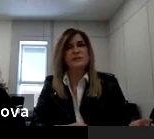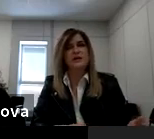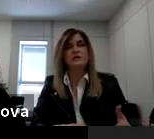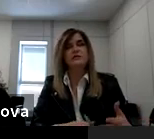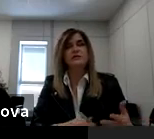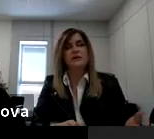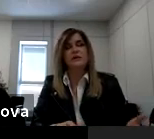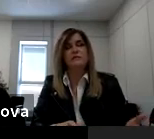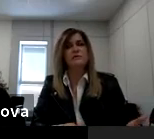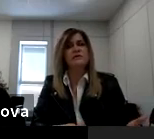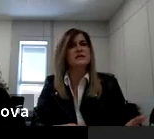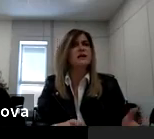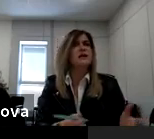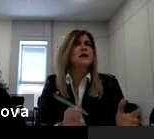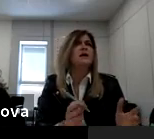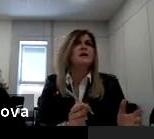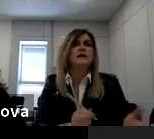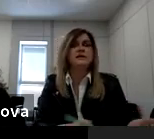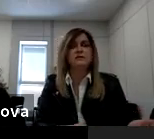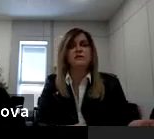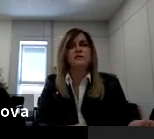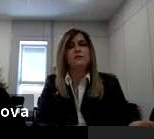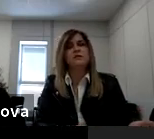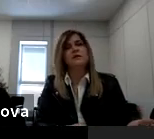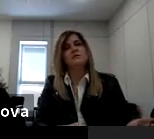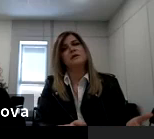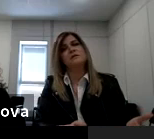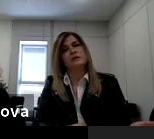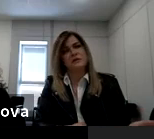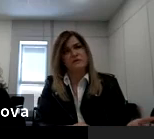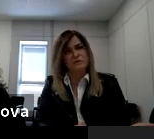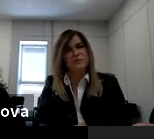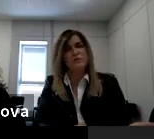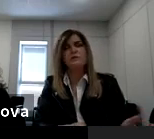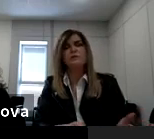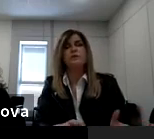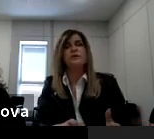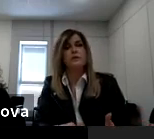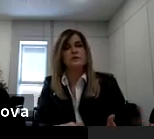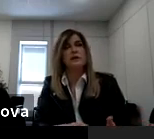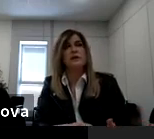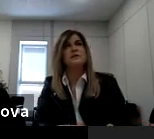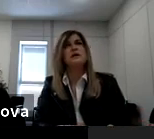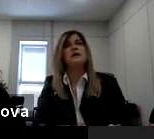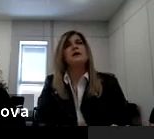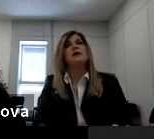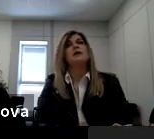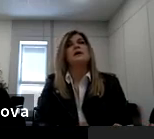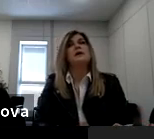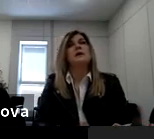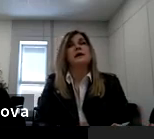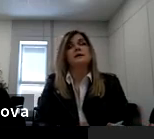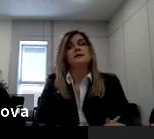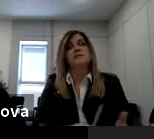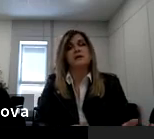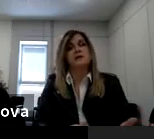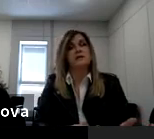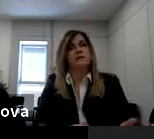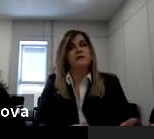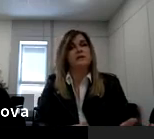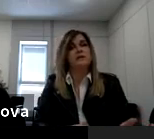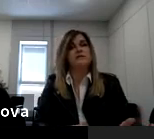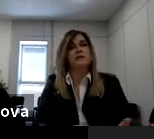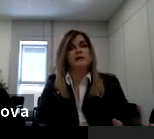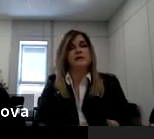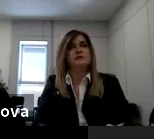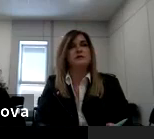purposes on site, on the way of mounting. It can be bottom, from the bottom or on site. And speaking about